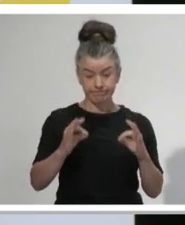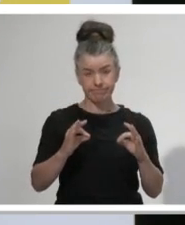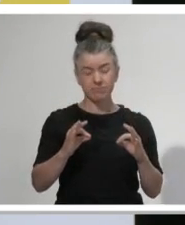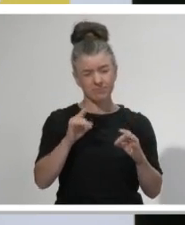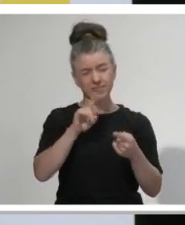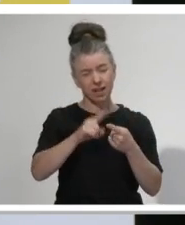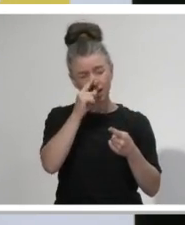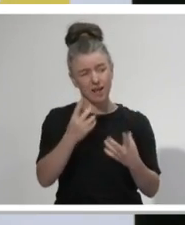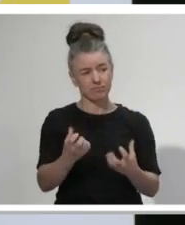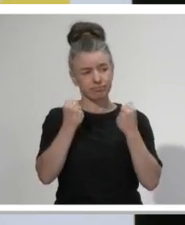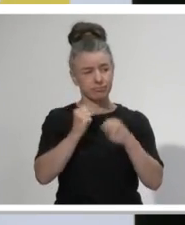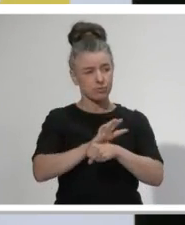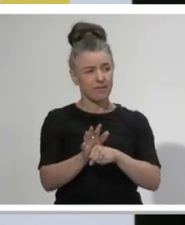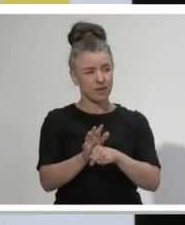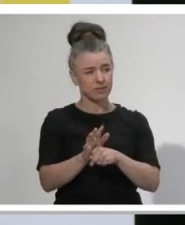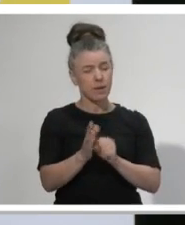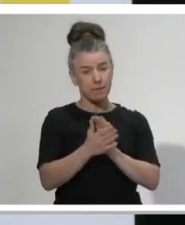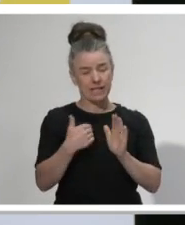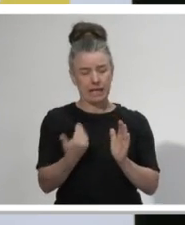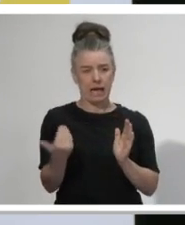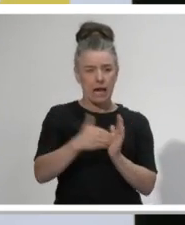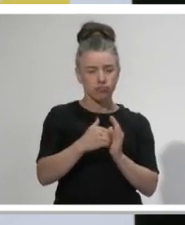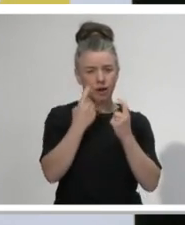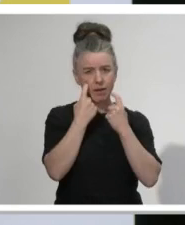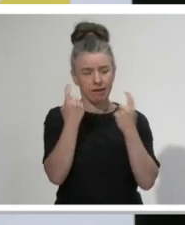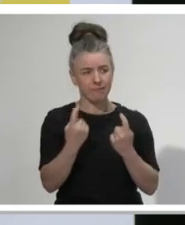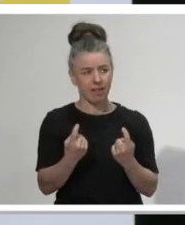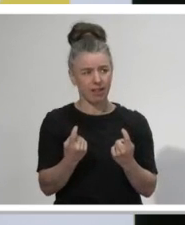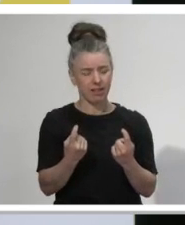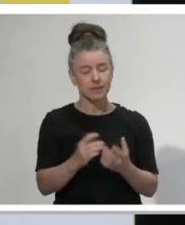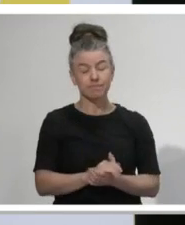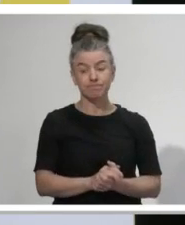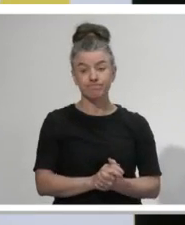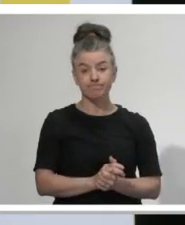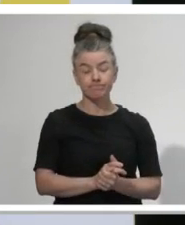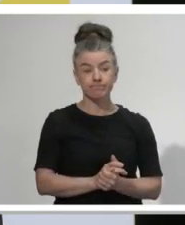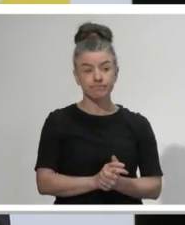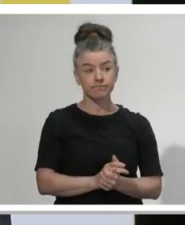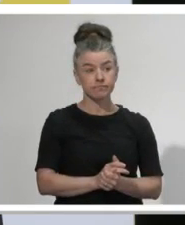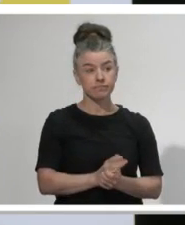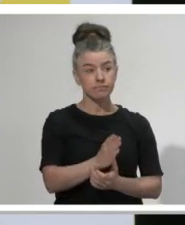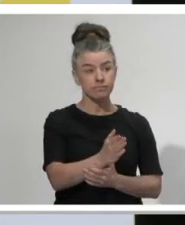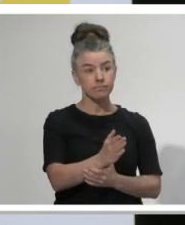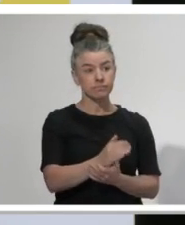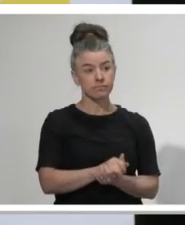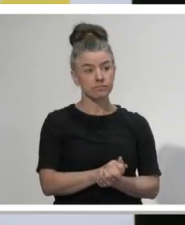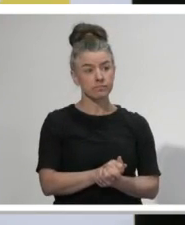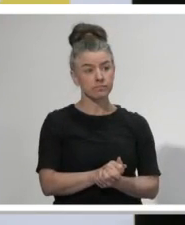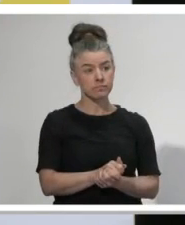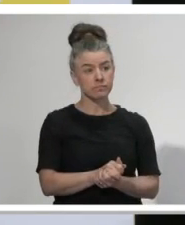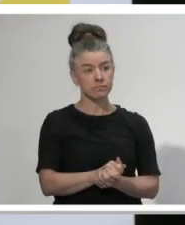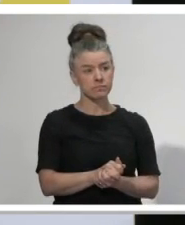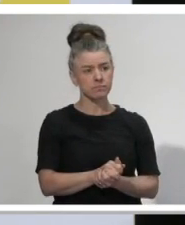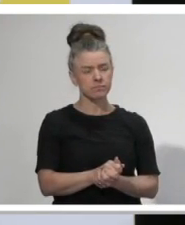foolproof, and so we have to be taking extra vigilance. I'm sure that's the outcome we'll get. Yes. How is government back loans necessary when we already have